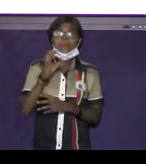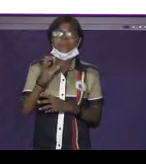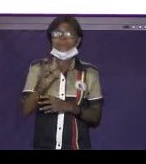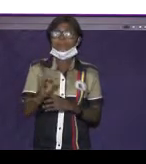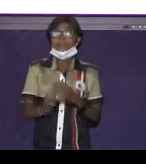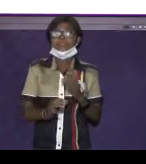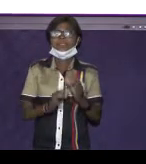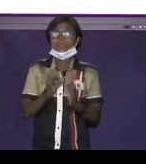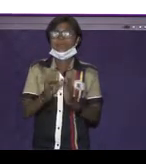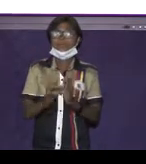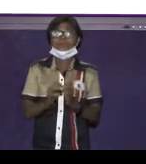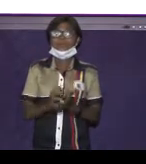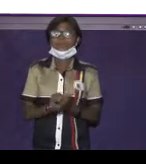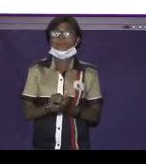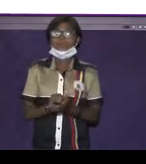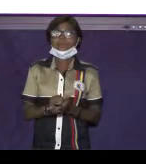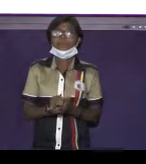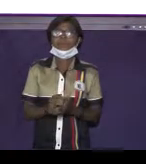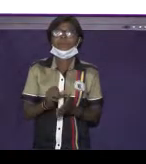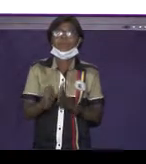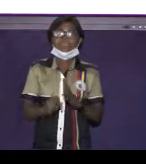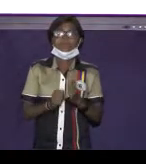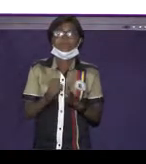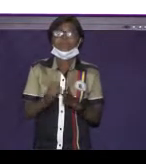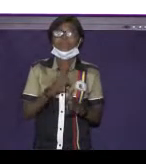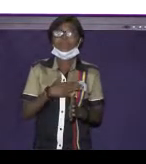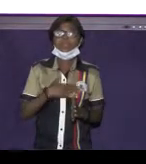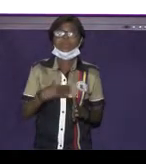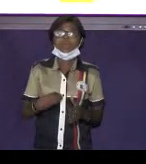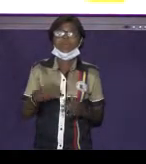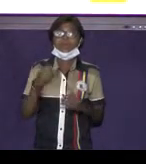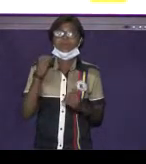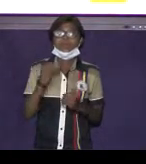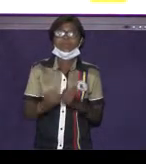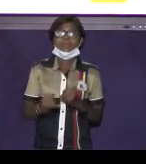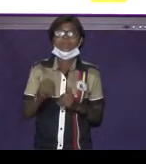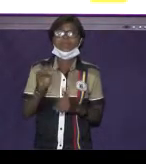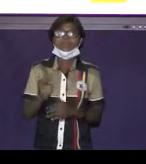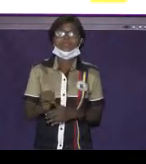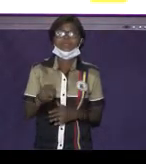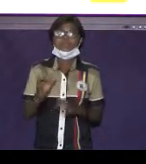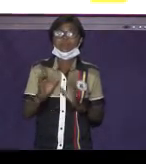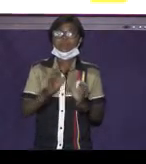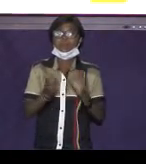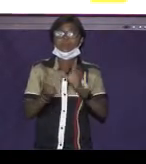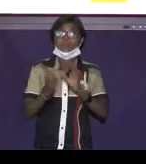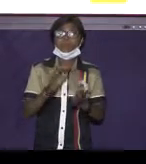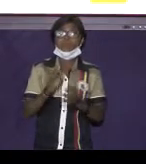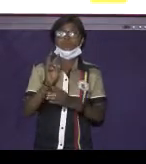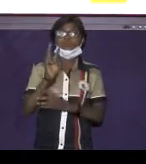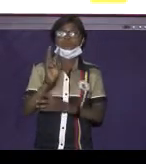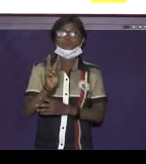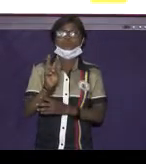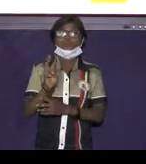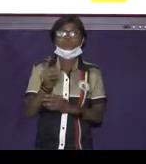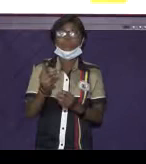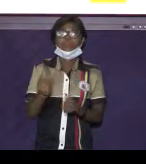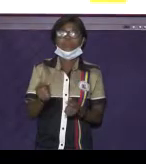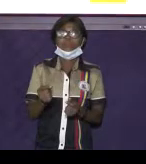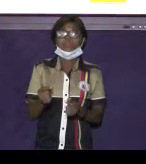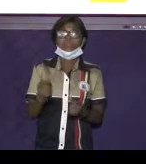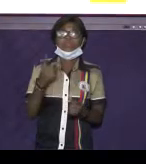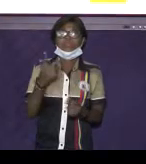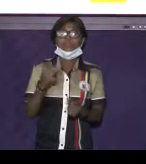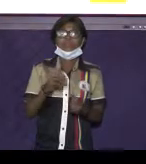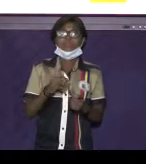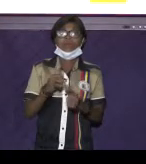convert speeds in meter per second to kilometers per hour. And finally, we should be able to compare two speeds or 3 or more to be